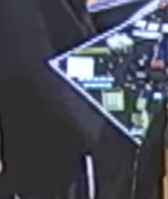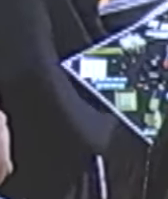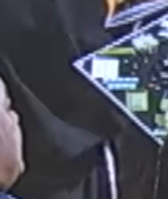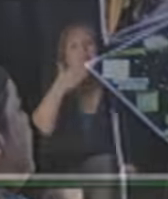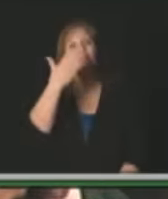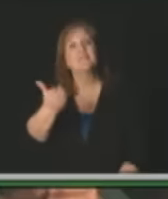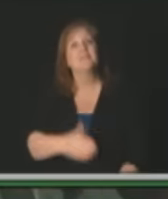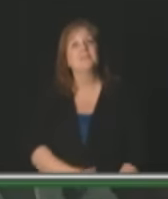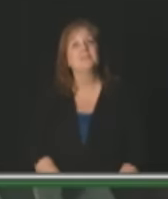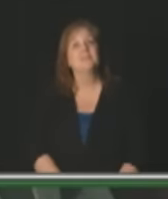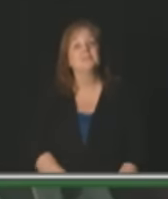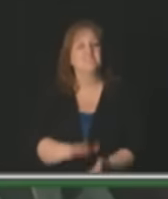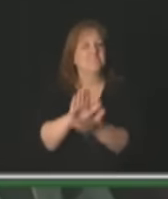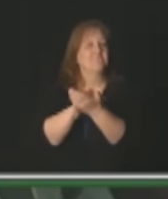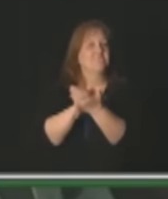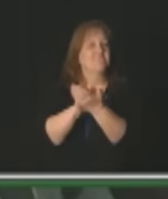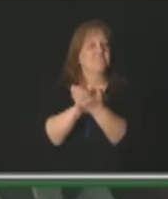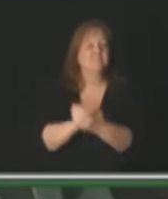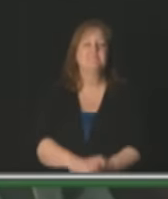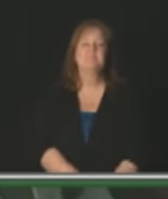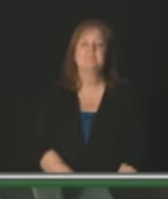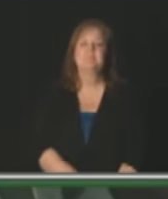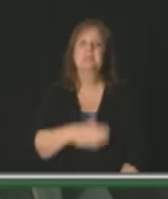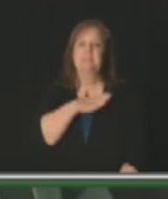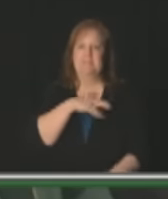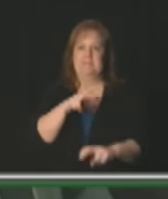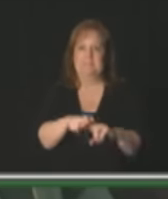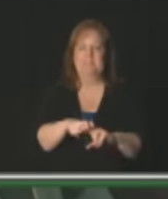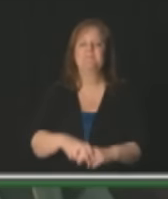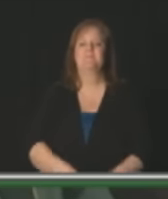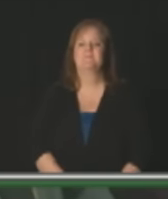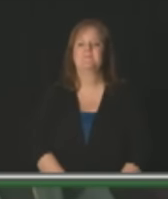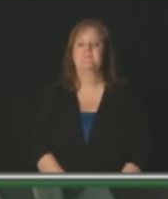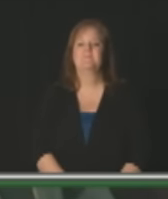Thank you. I commend you all. Please be seated.